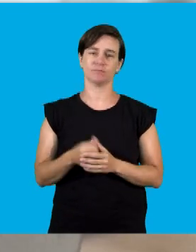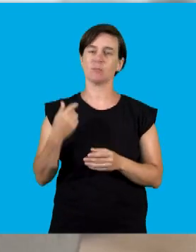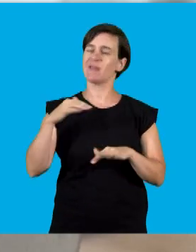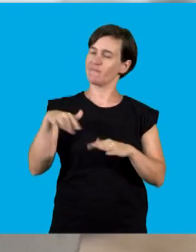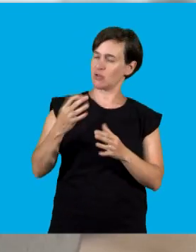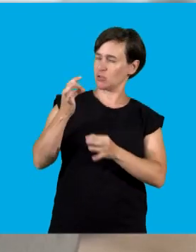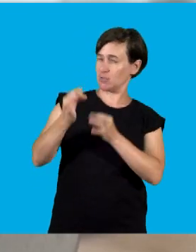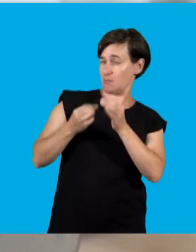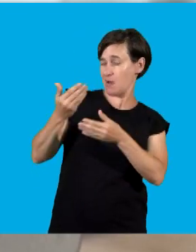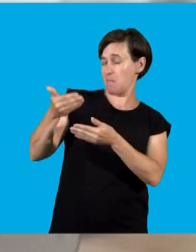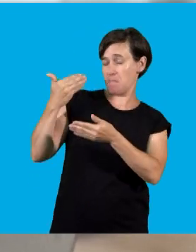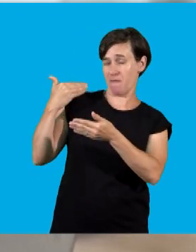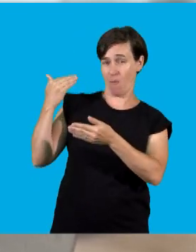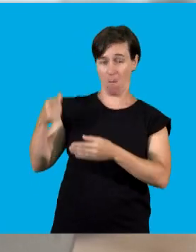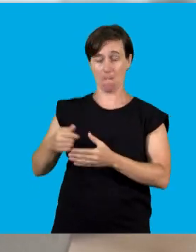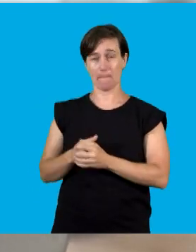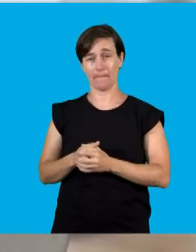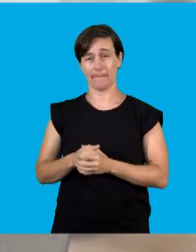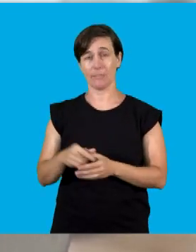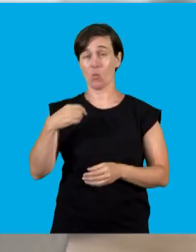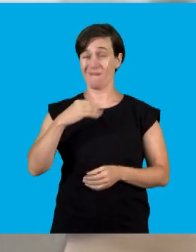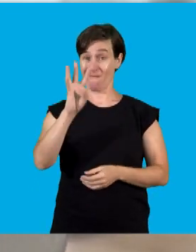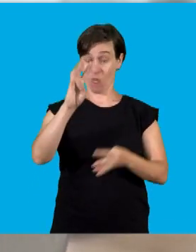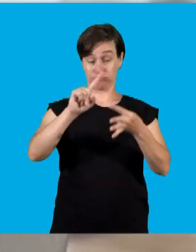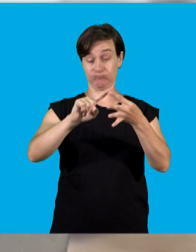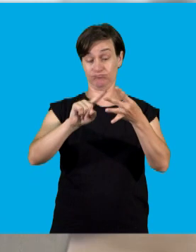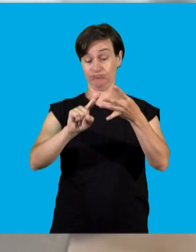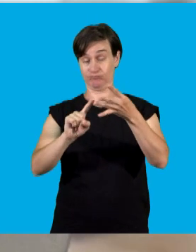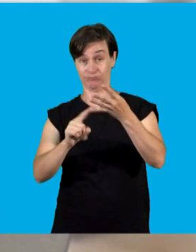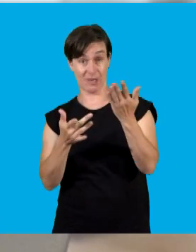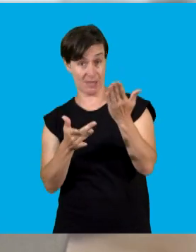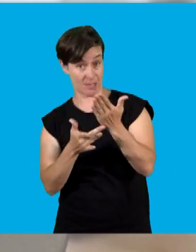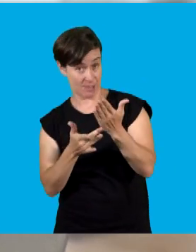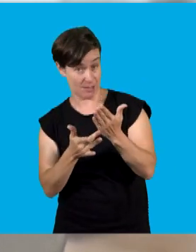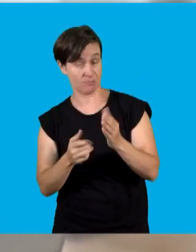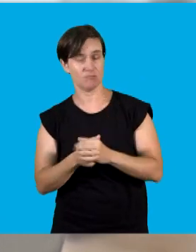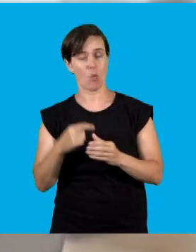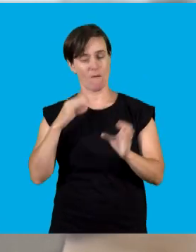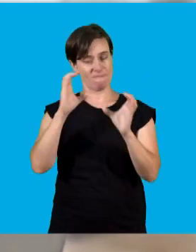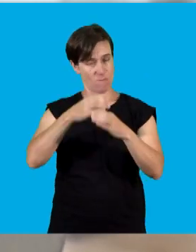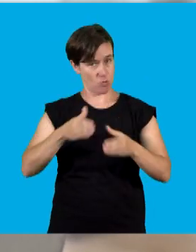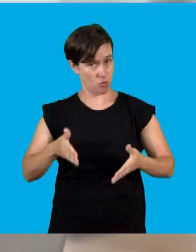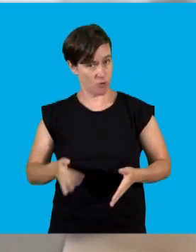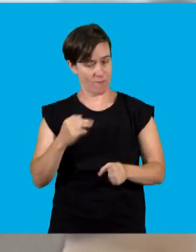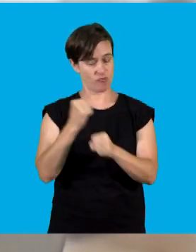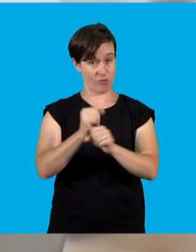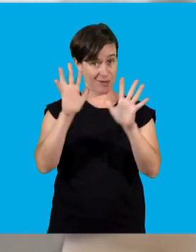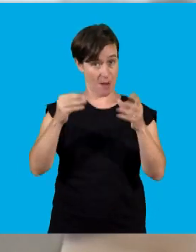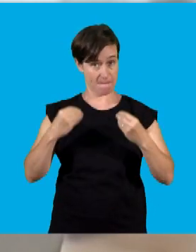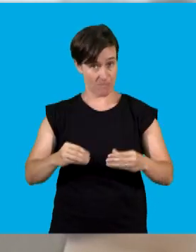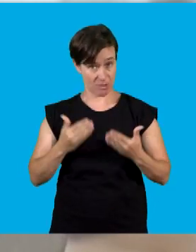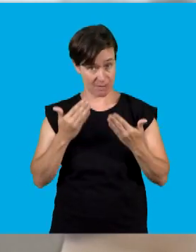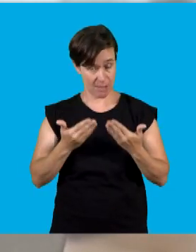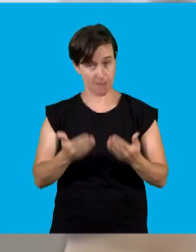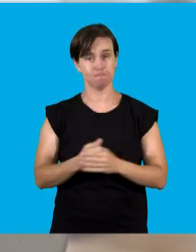mentioned before we went on an ad break, that we've got 4 problem-solving techniques that we are focusing on in grade 10 business